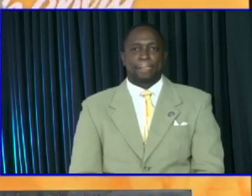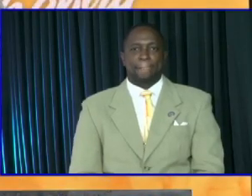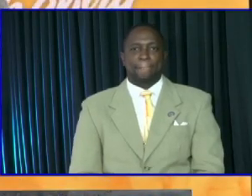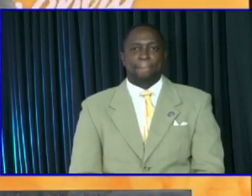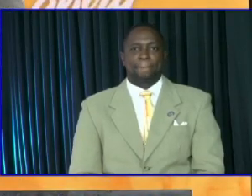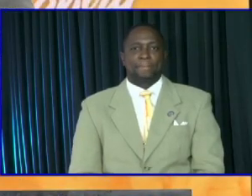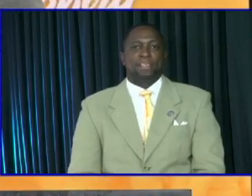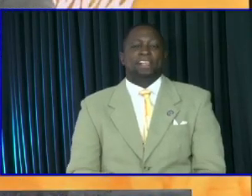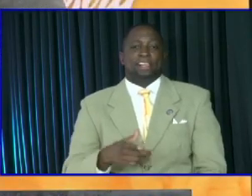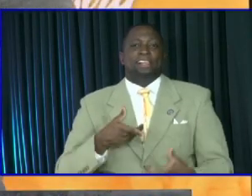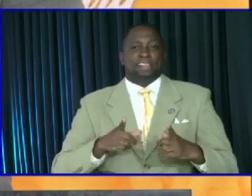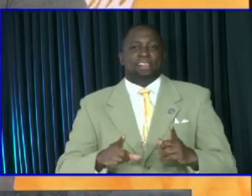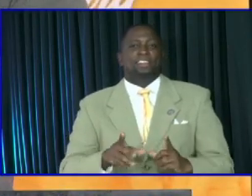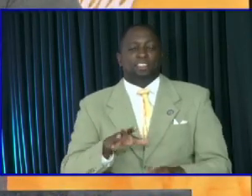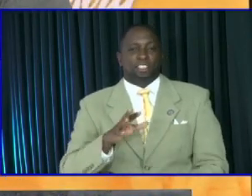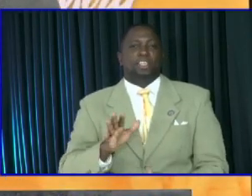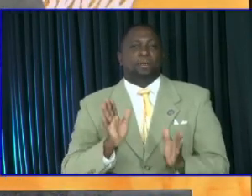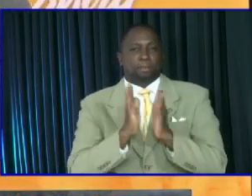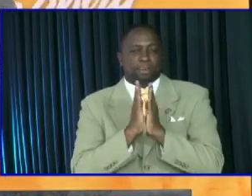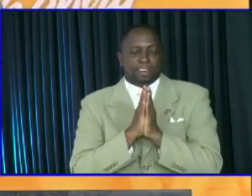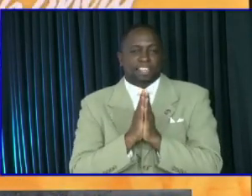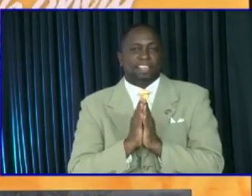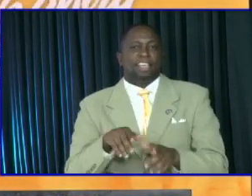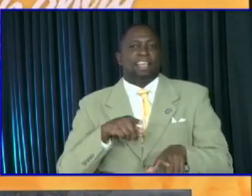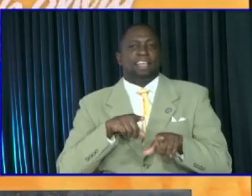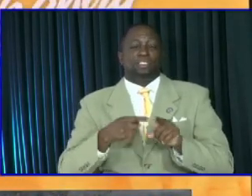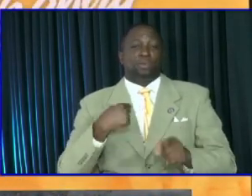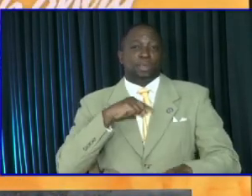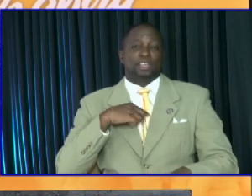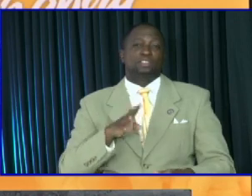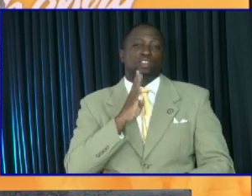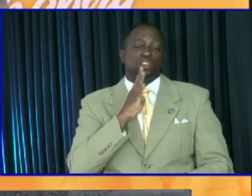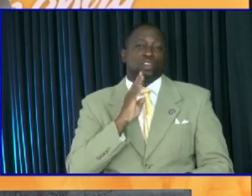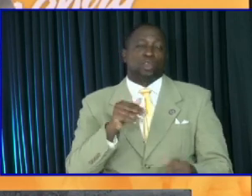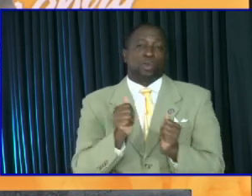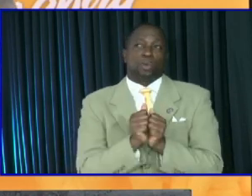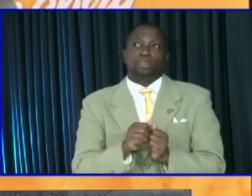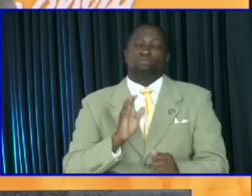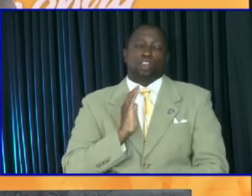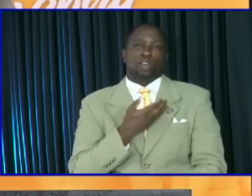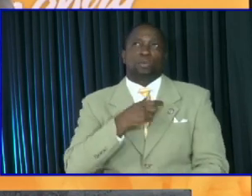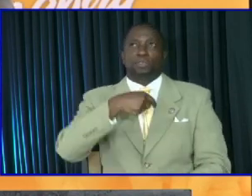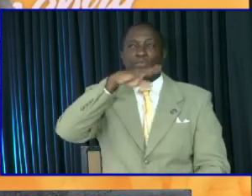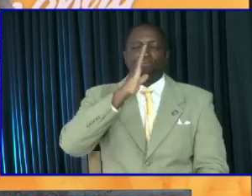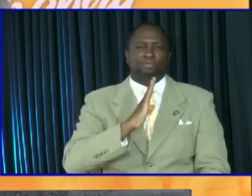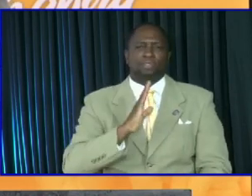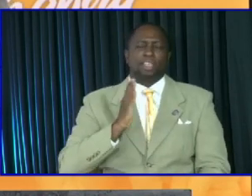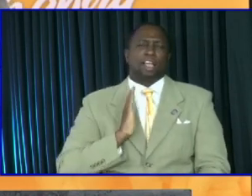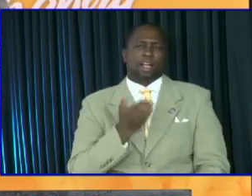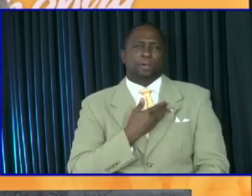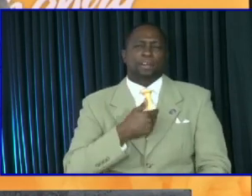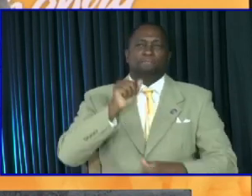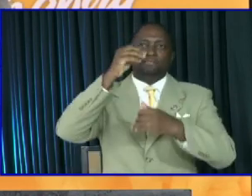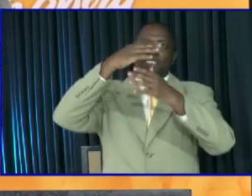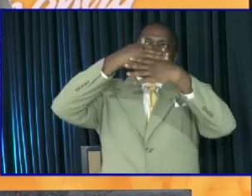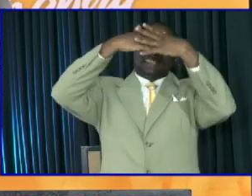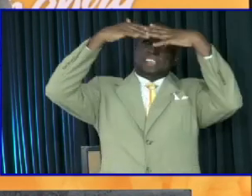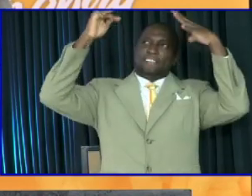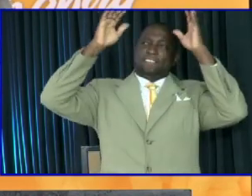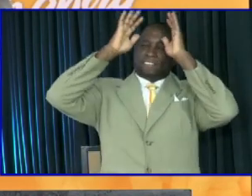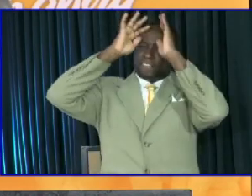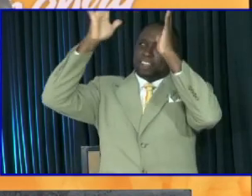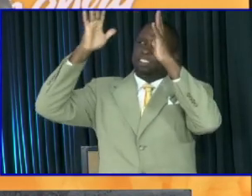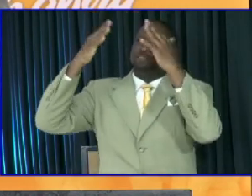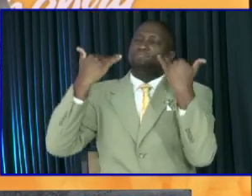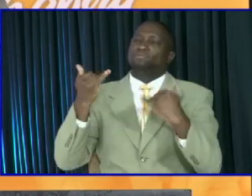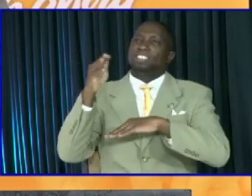Your heads are bowed, your eyes are closed as we talk to our Maker and King. Our Heavenly Father, tonight